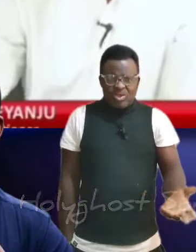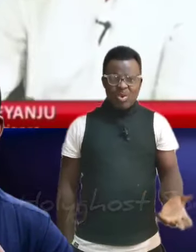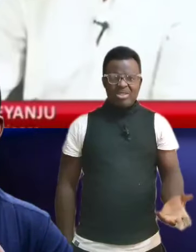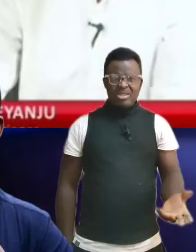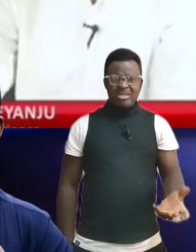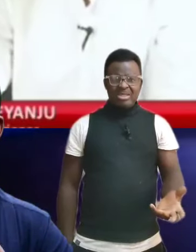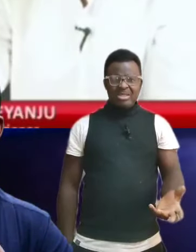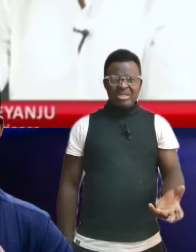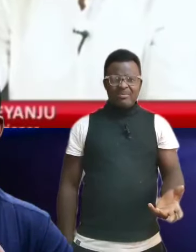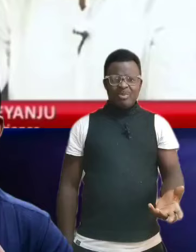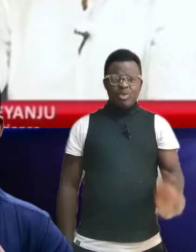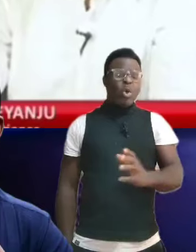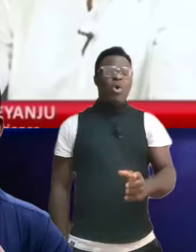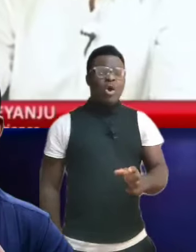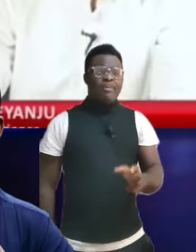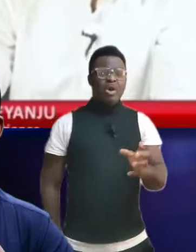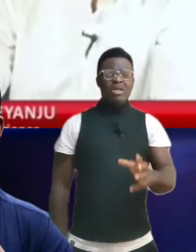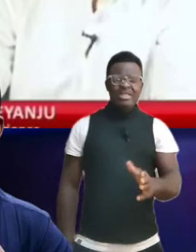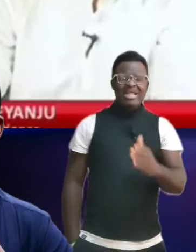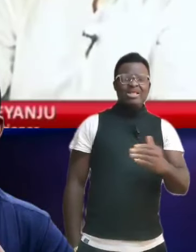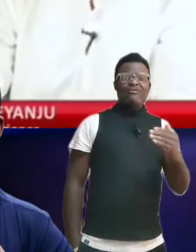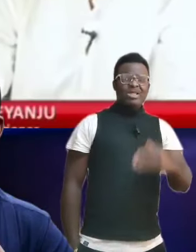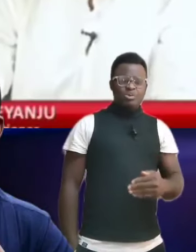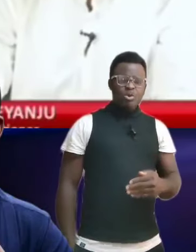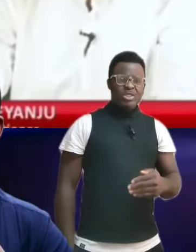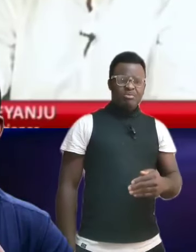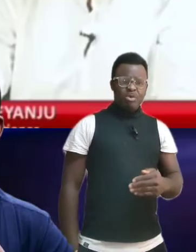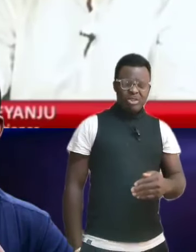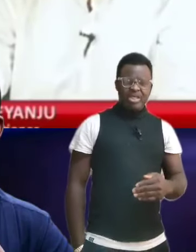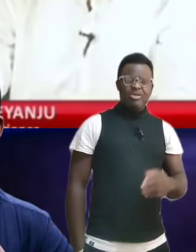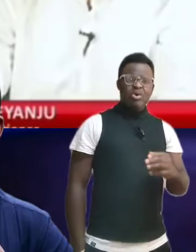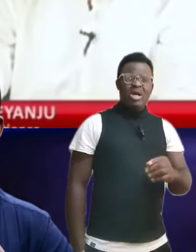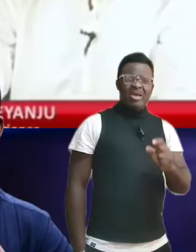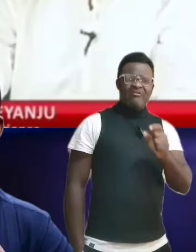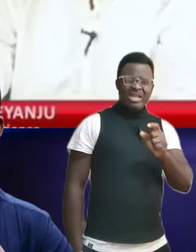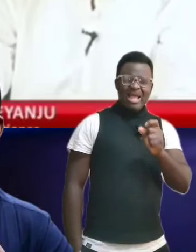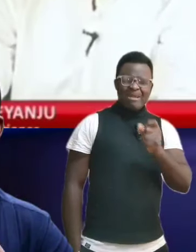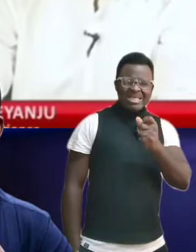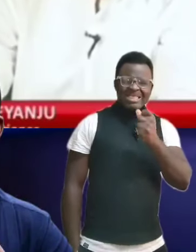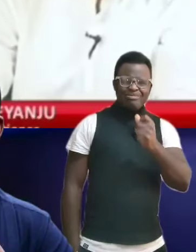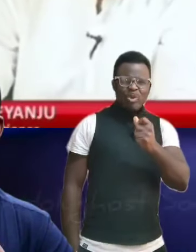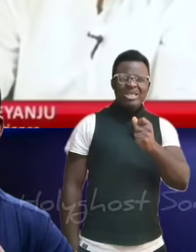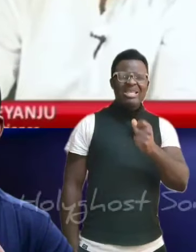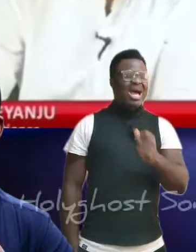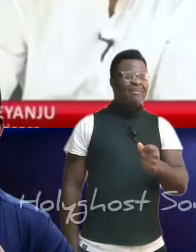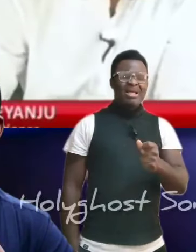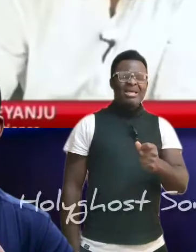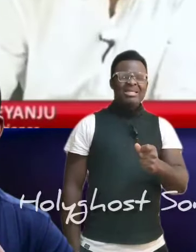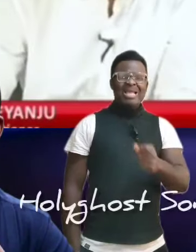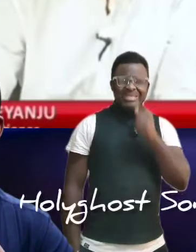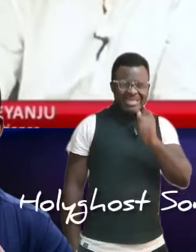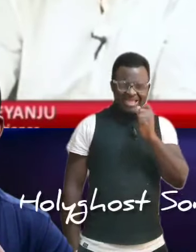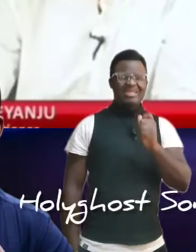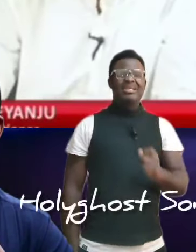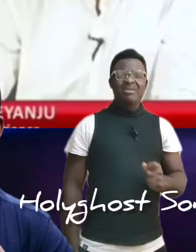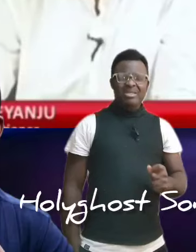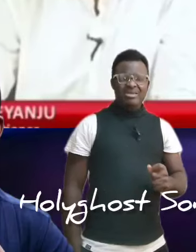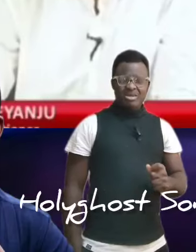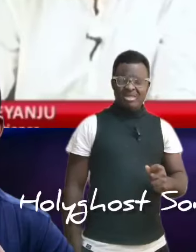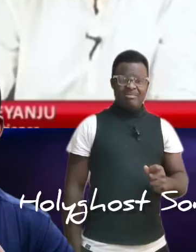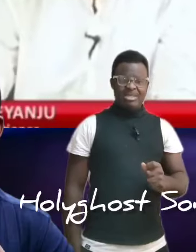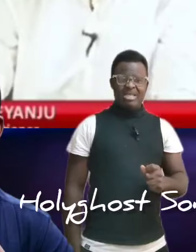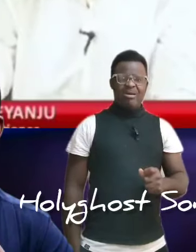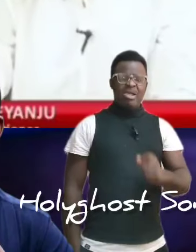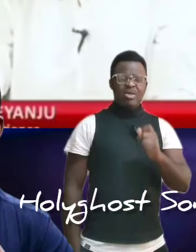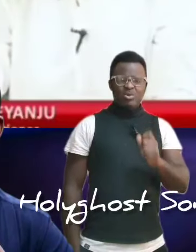chief beneficiaries of June 12th struggle. A struggle that was brought to light by protest. These are